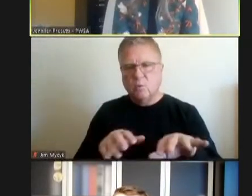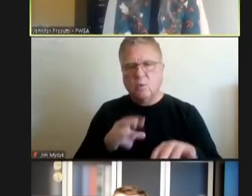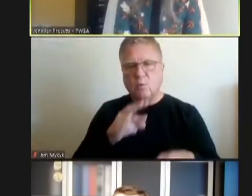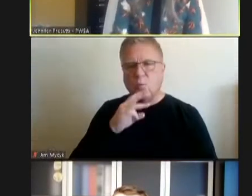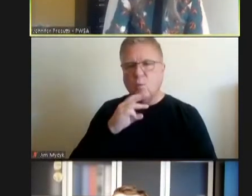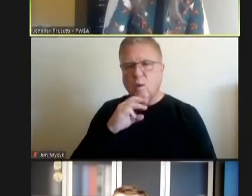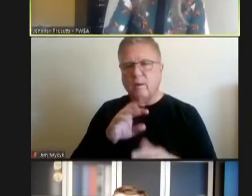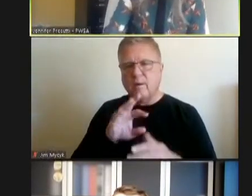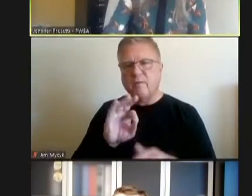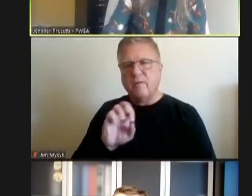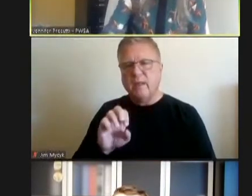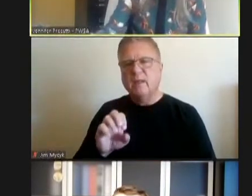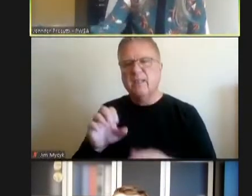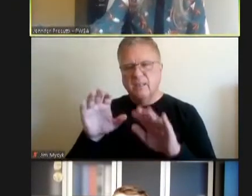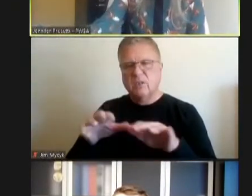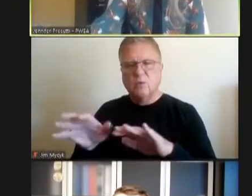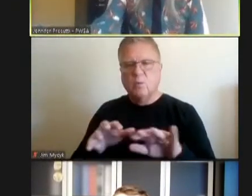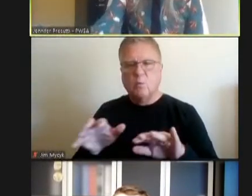well.